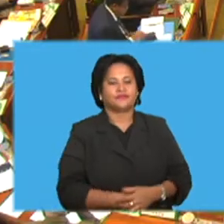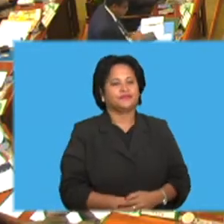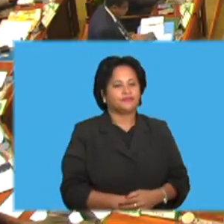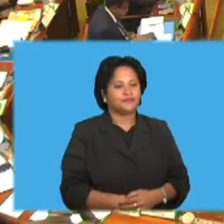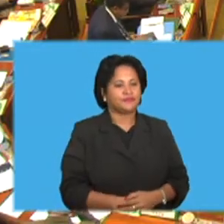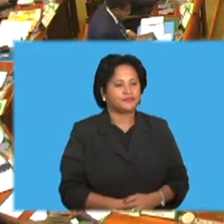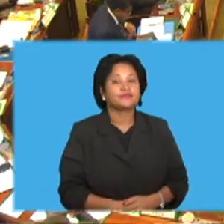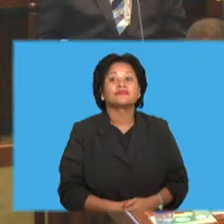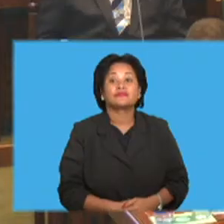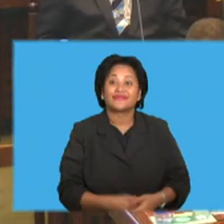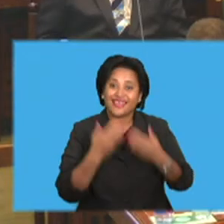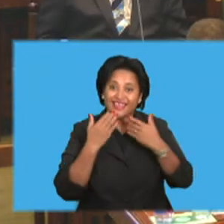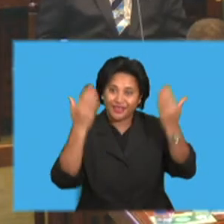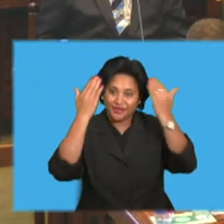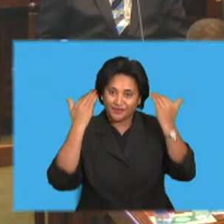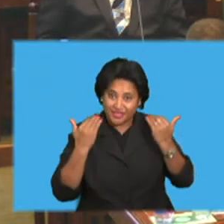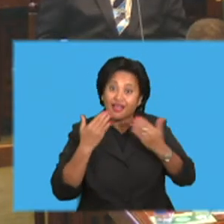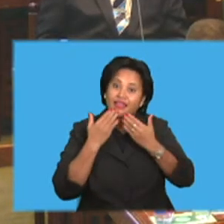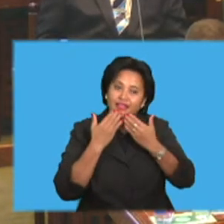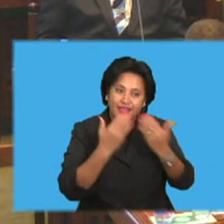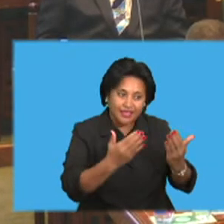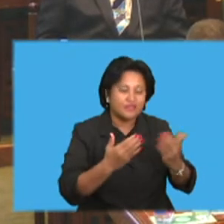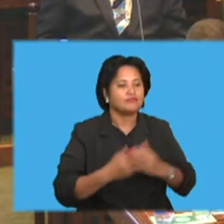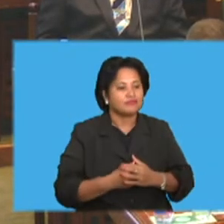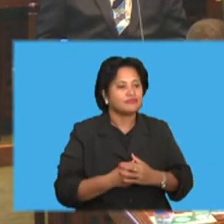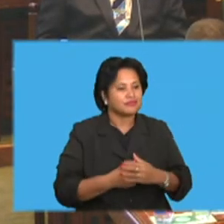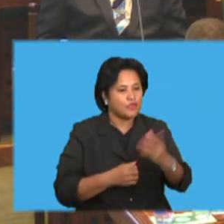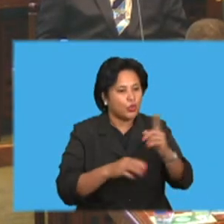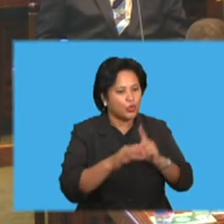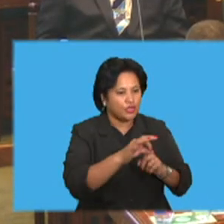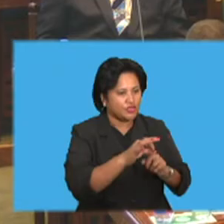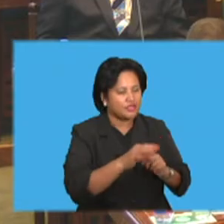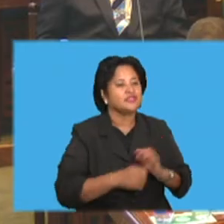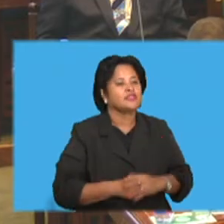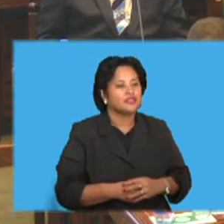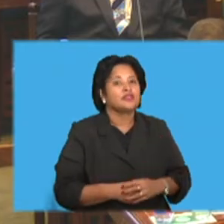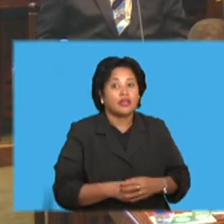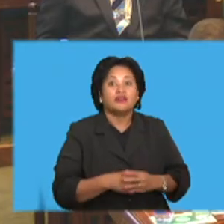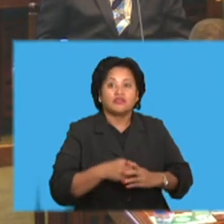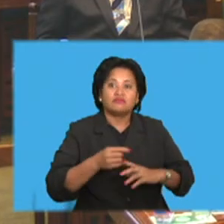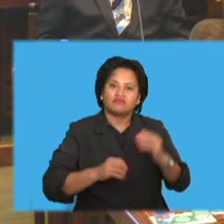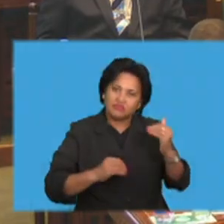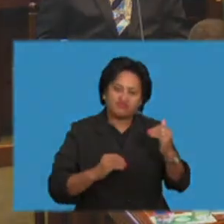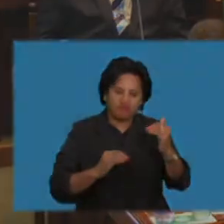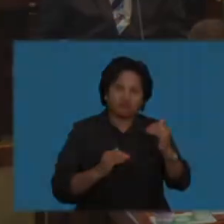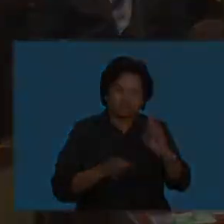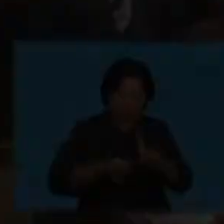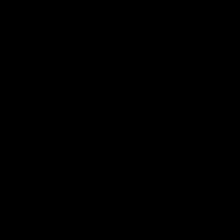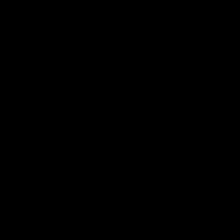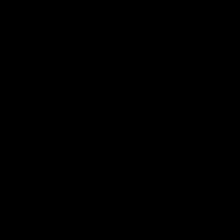Thank you, Madam Speaker. I thank the member for this question. Given the circumstances, Madam Speaker, the progress is going well. Thank you.